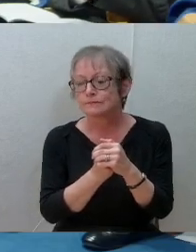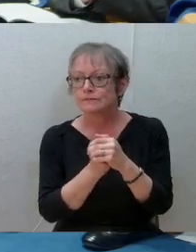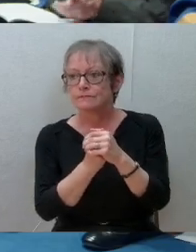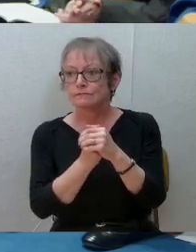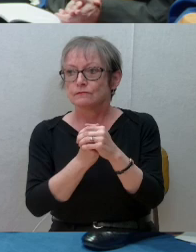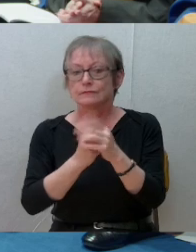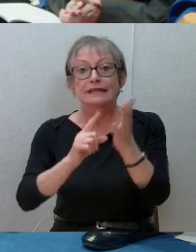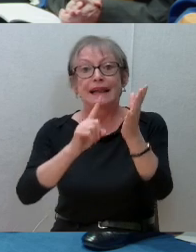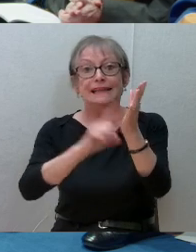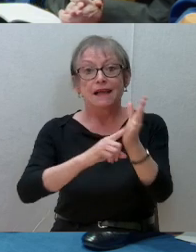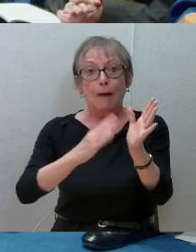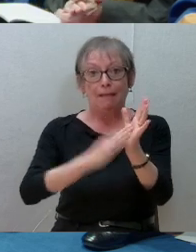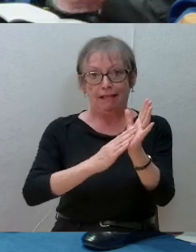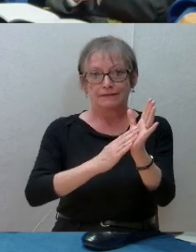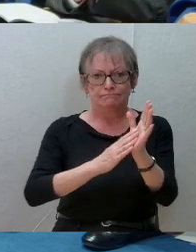Lisa Milne.